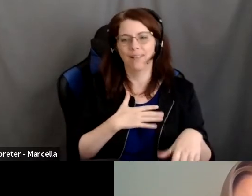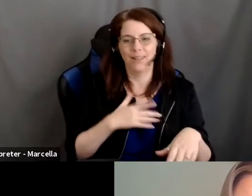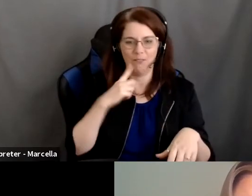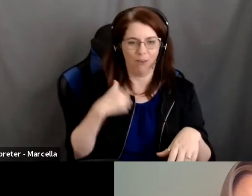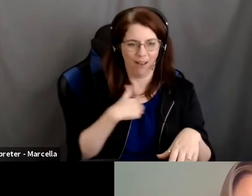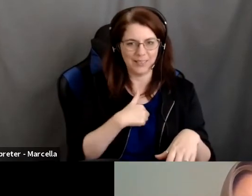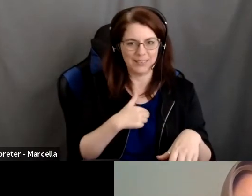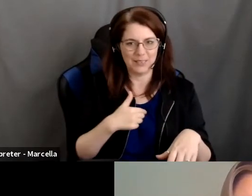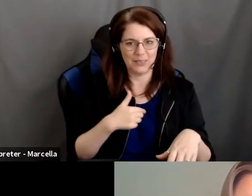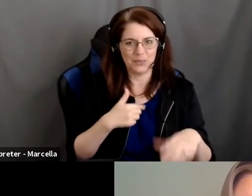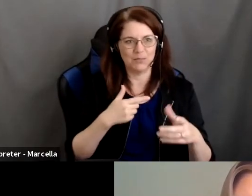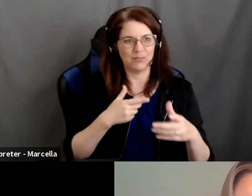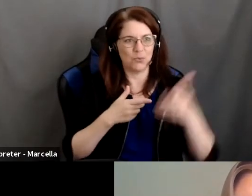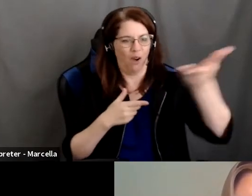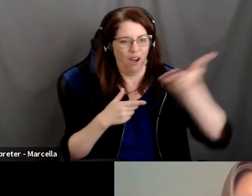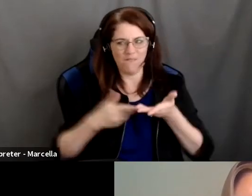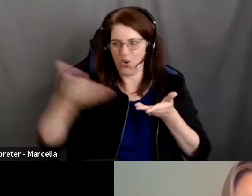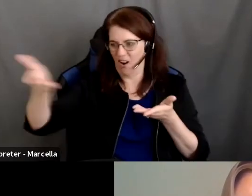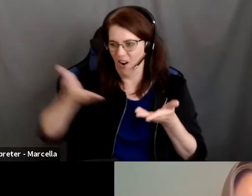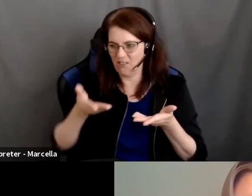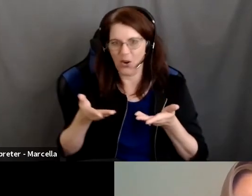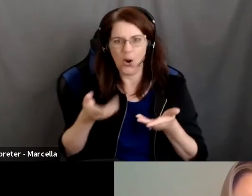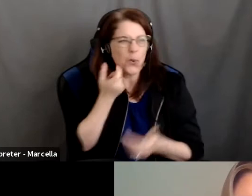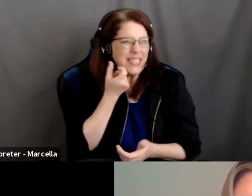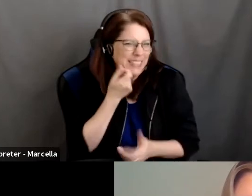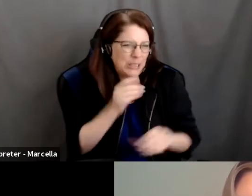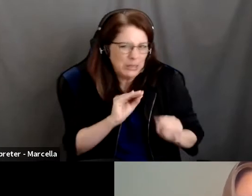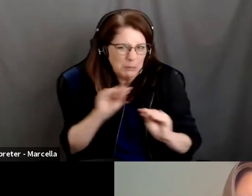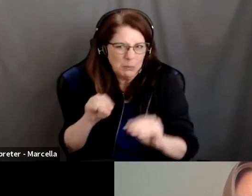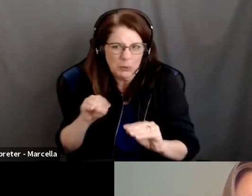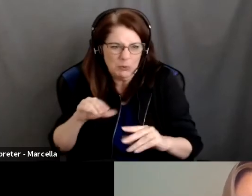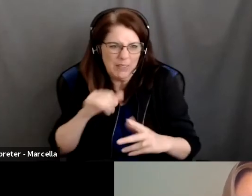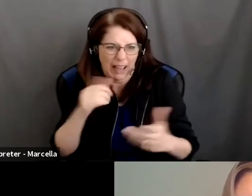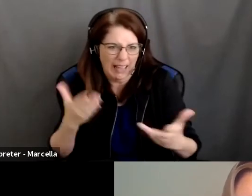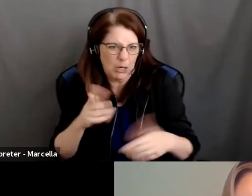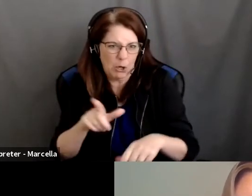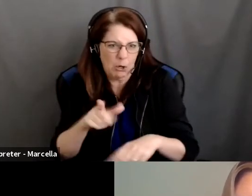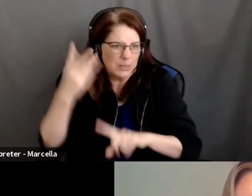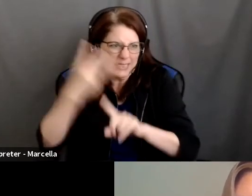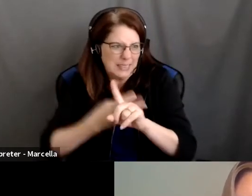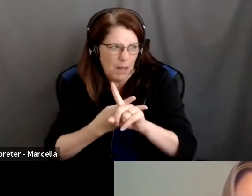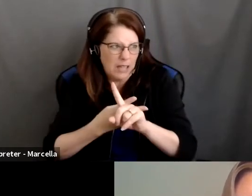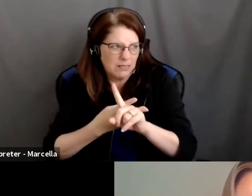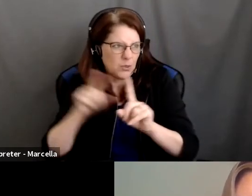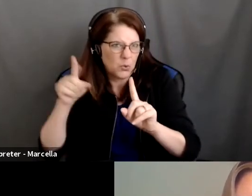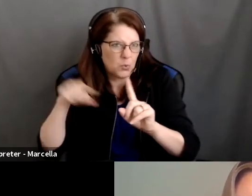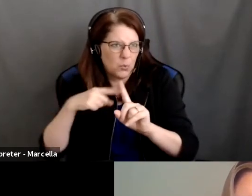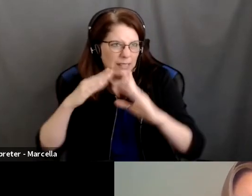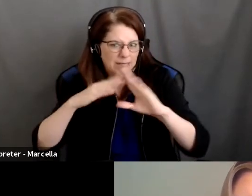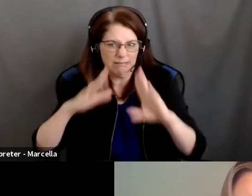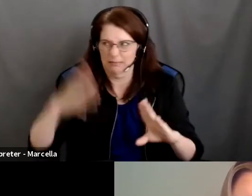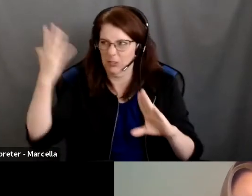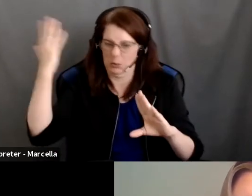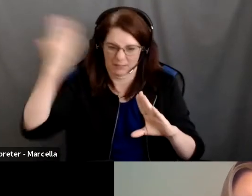have offered to us at that time. We had just moved in and we weren't here even 6 months, I don't think, when the tree fell on us.